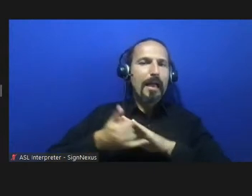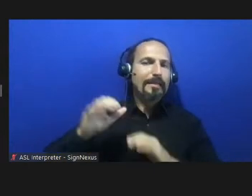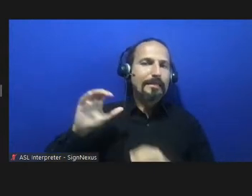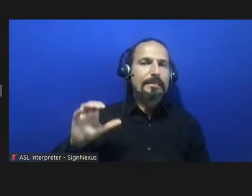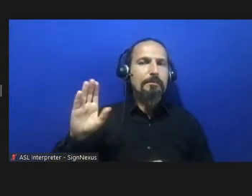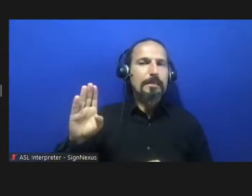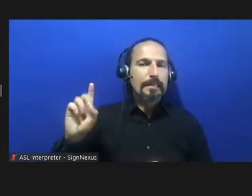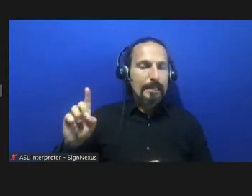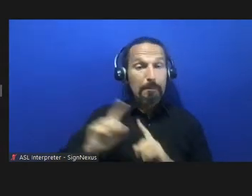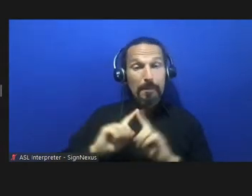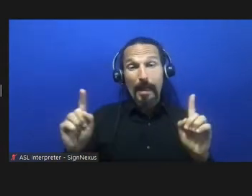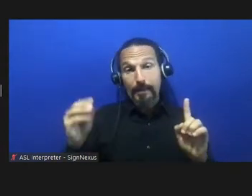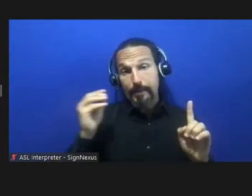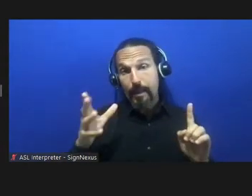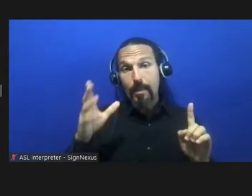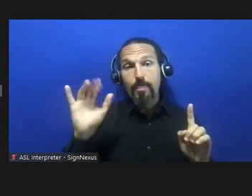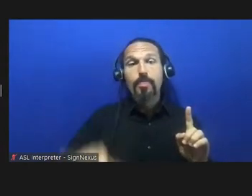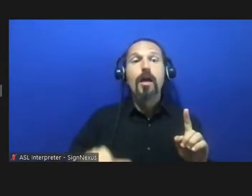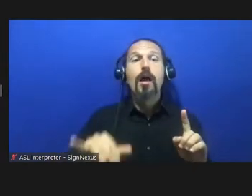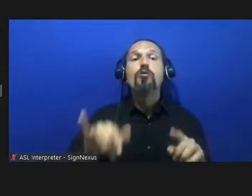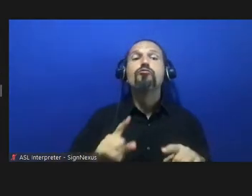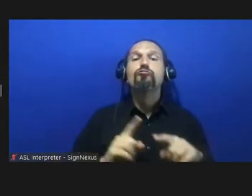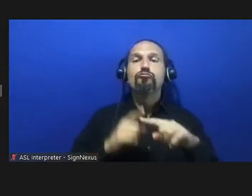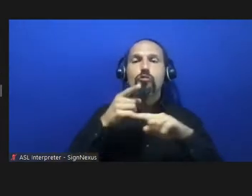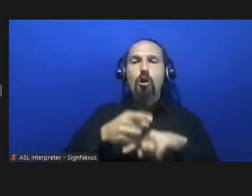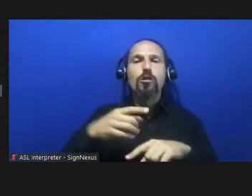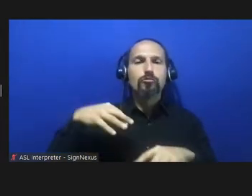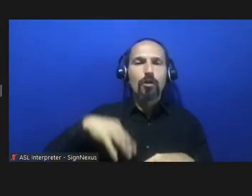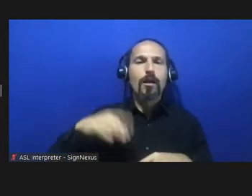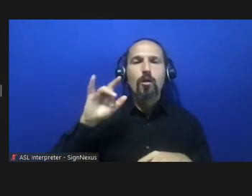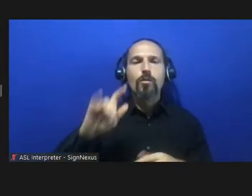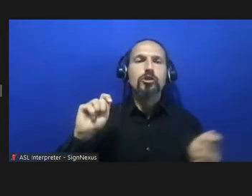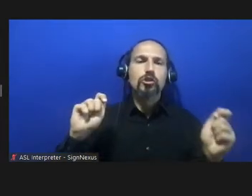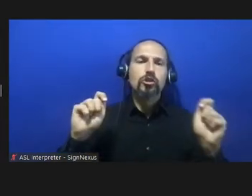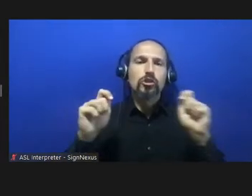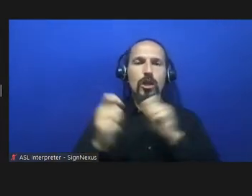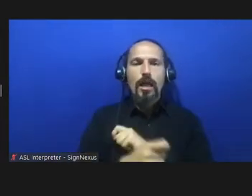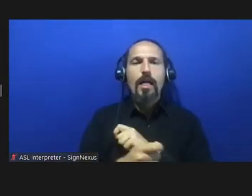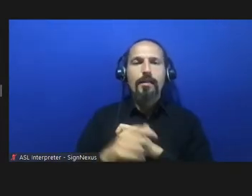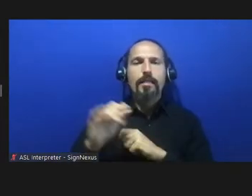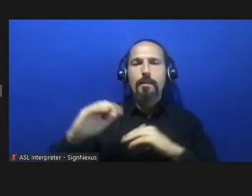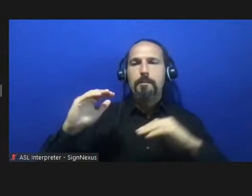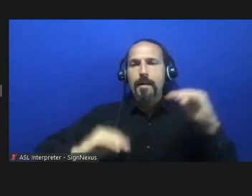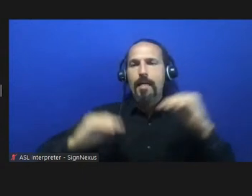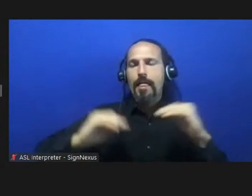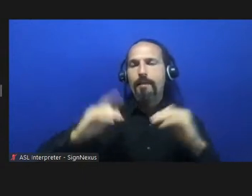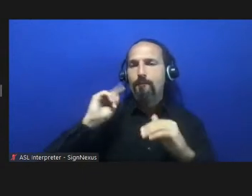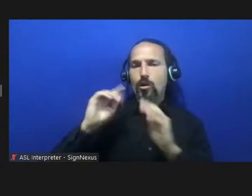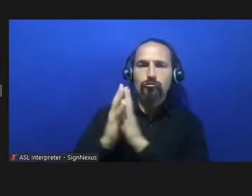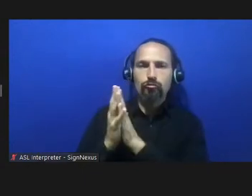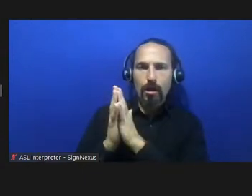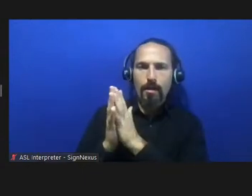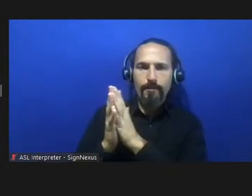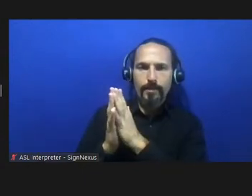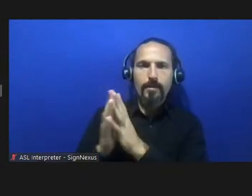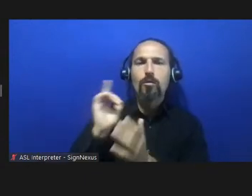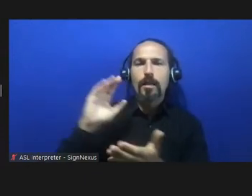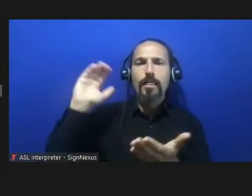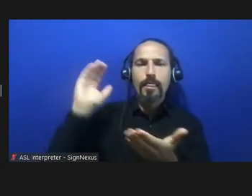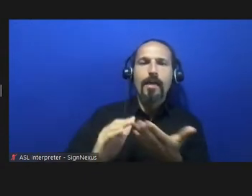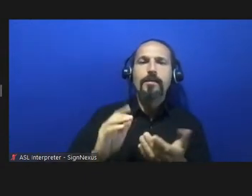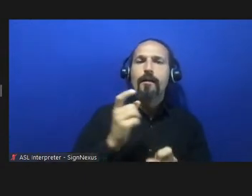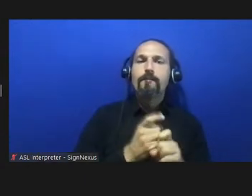but those same crossing credits change the balance of effects on traffic they result in less effect reducing traffic from